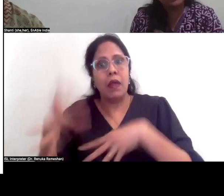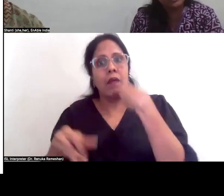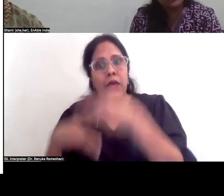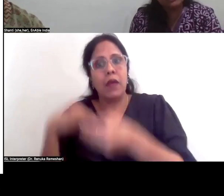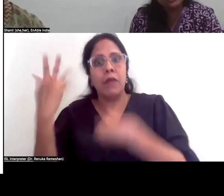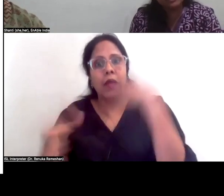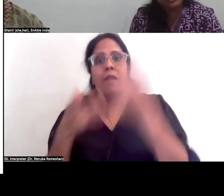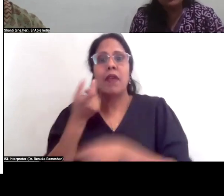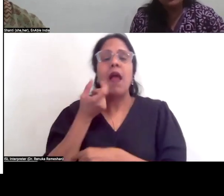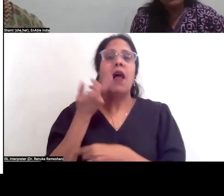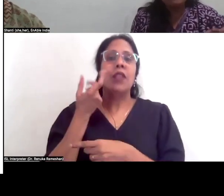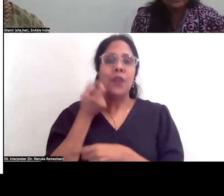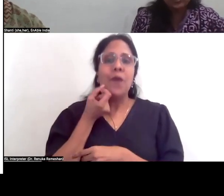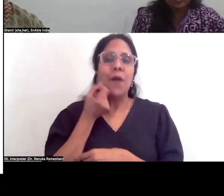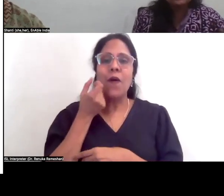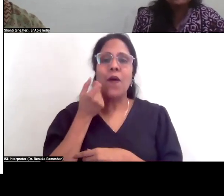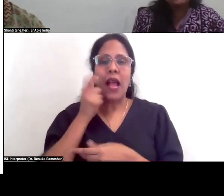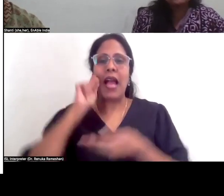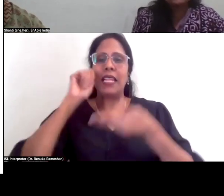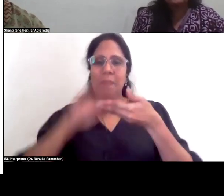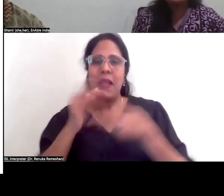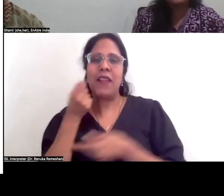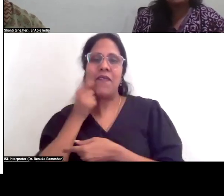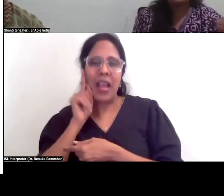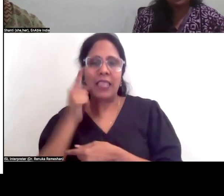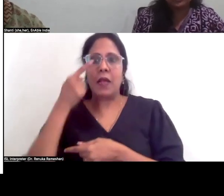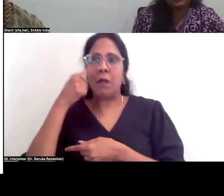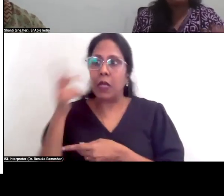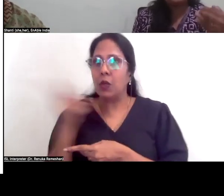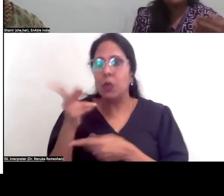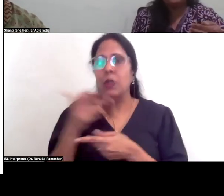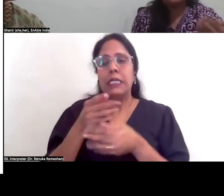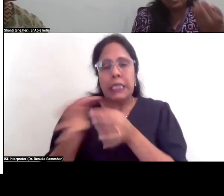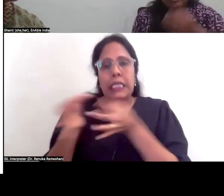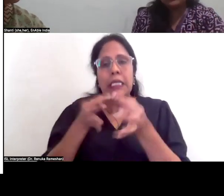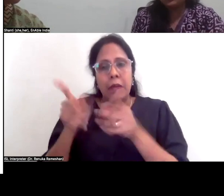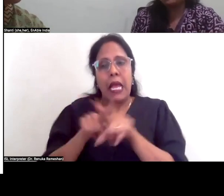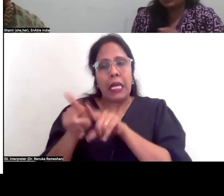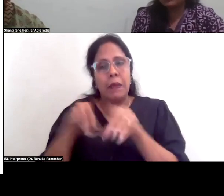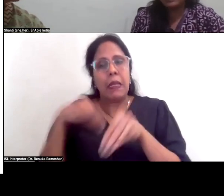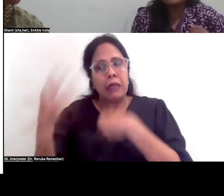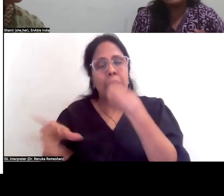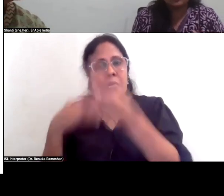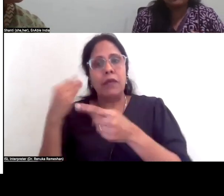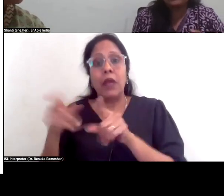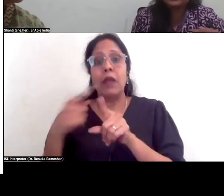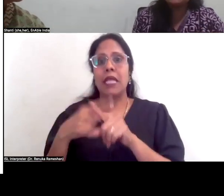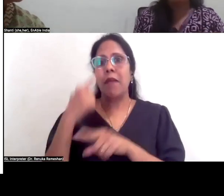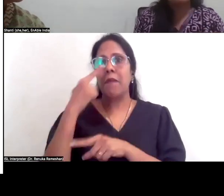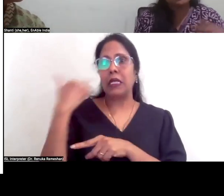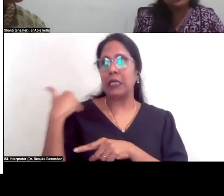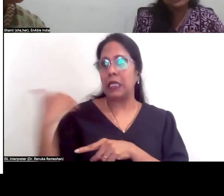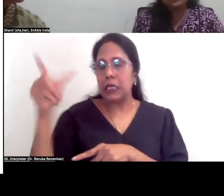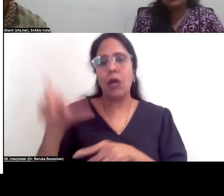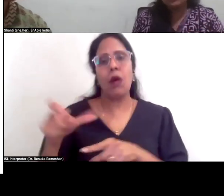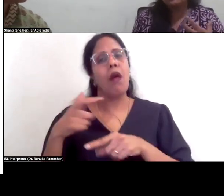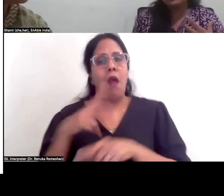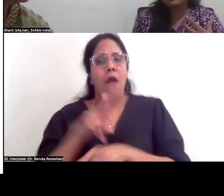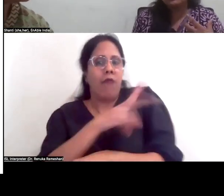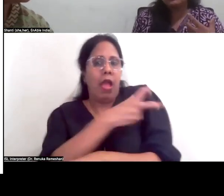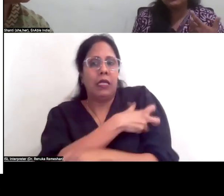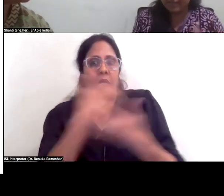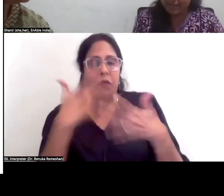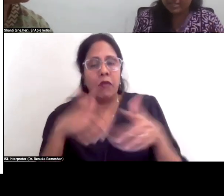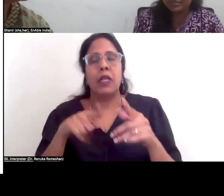my father-in-law and mother-in-law, because it was her sister who took it up and she could also get that confidence. My mother-in-law who